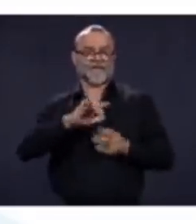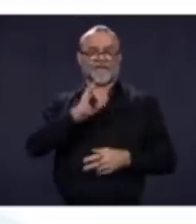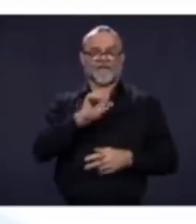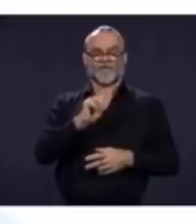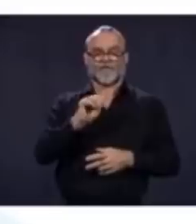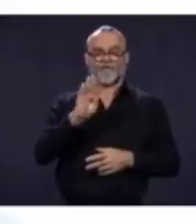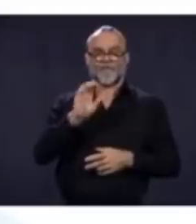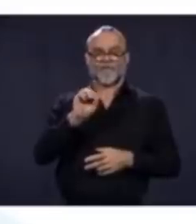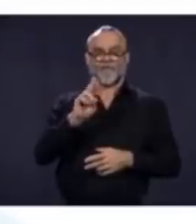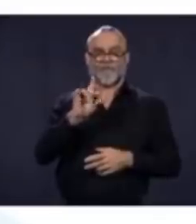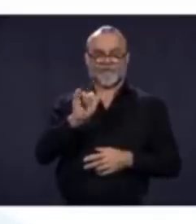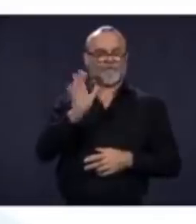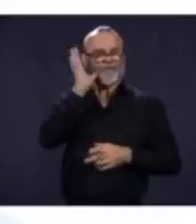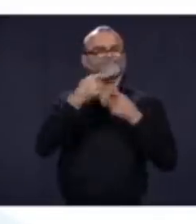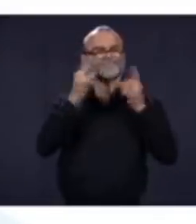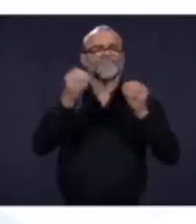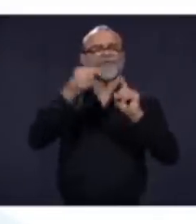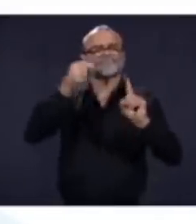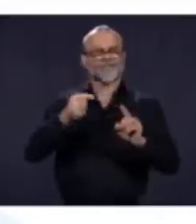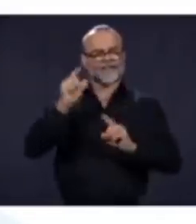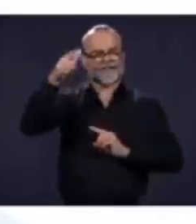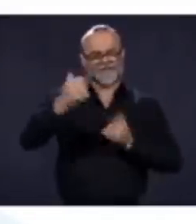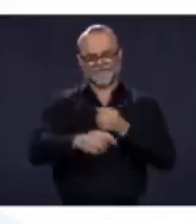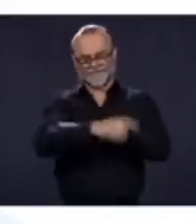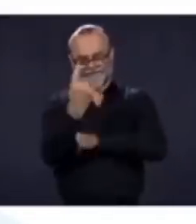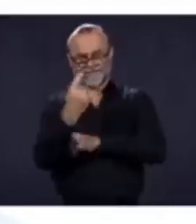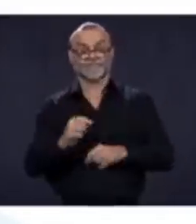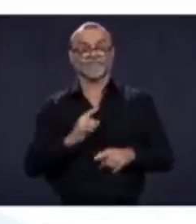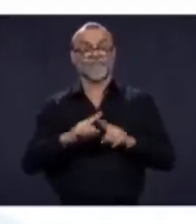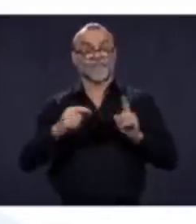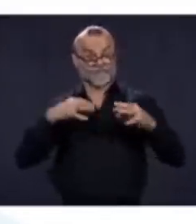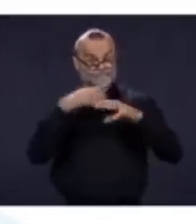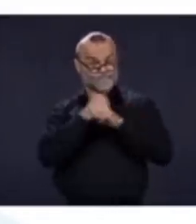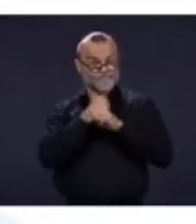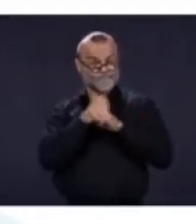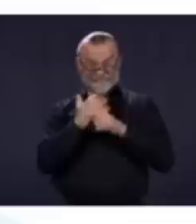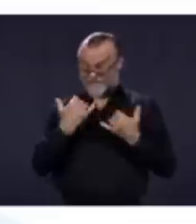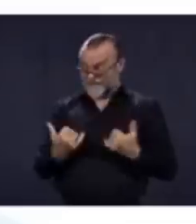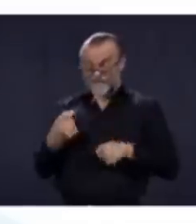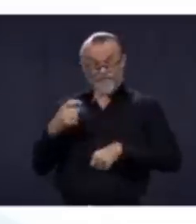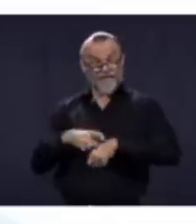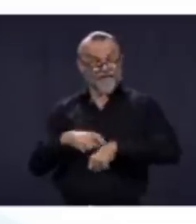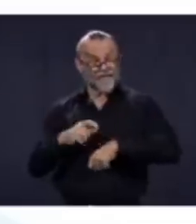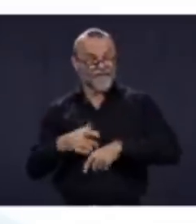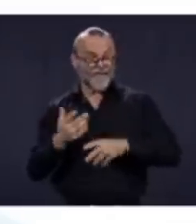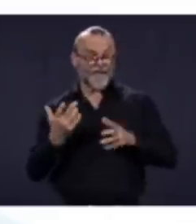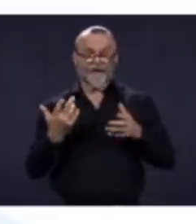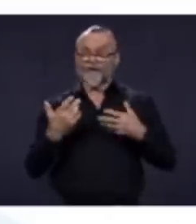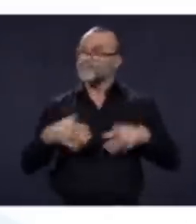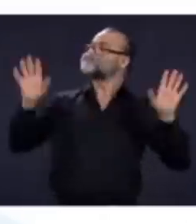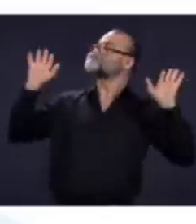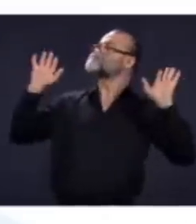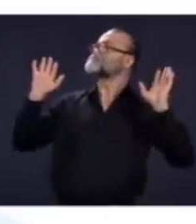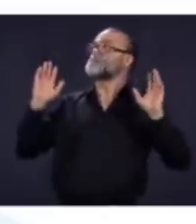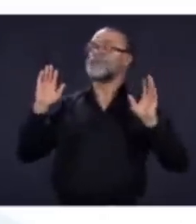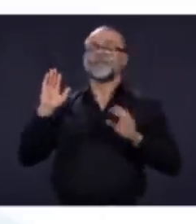announce all the details later today. I will conclude by saying that this is not the time to stop our efforts. If